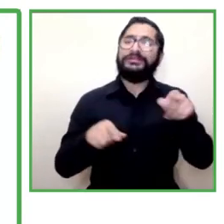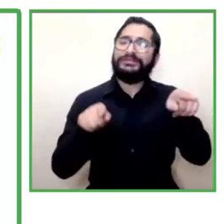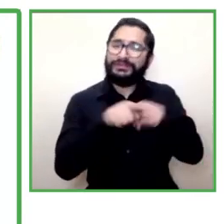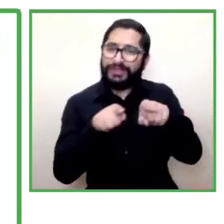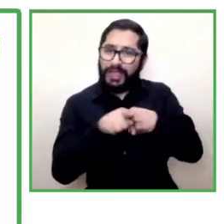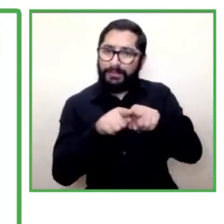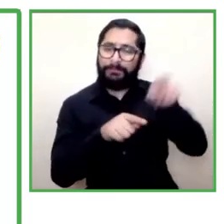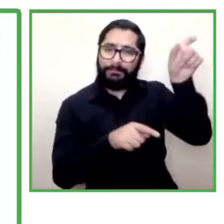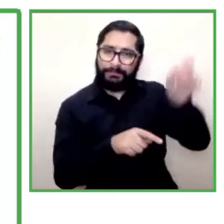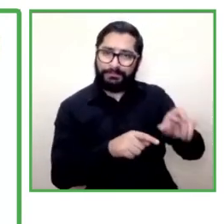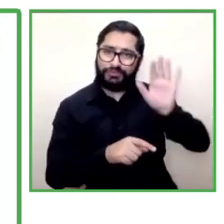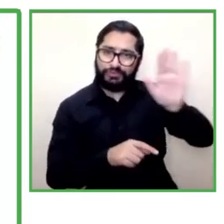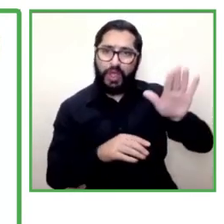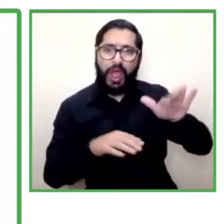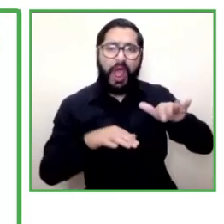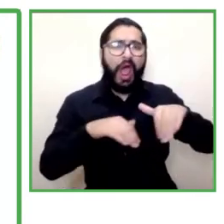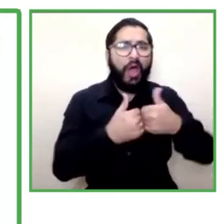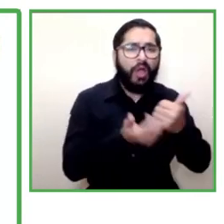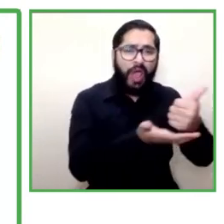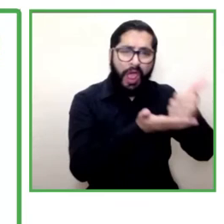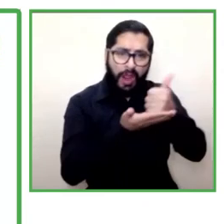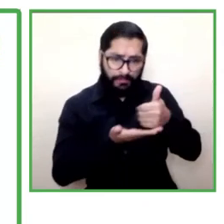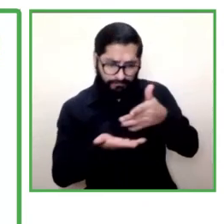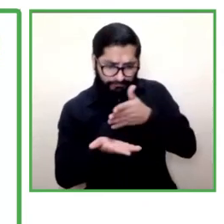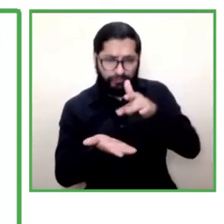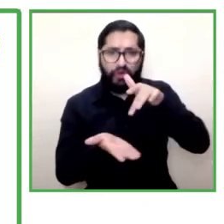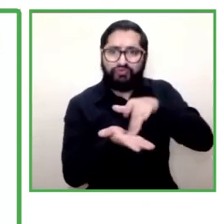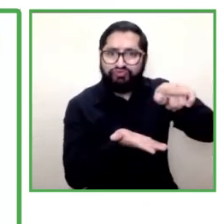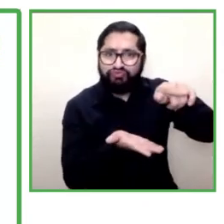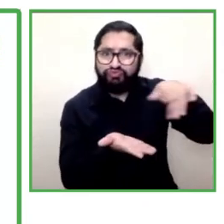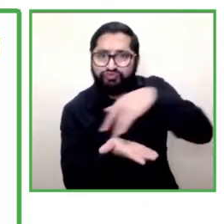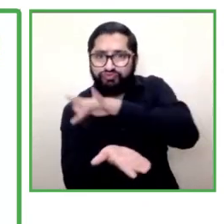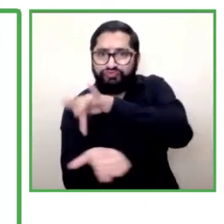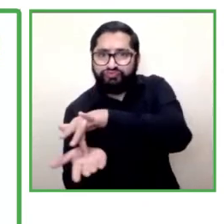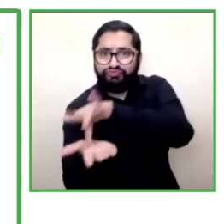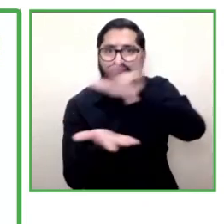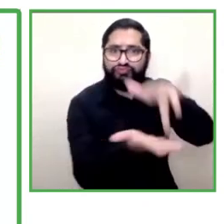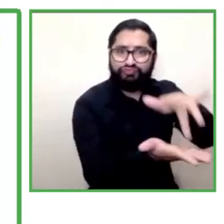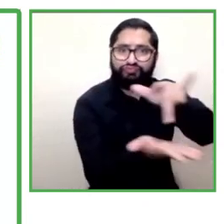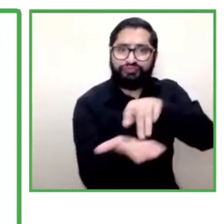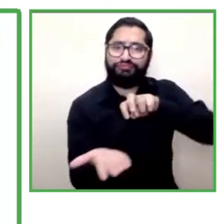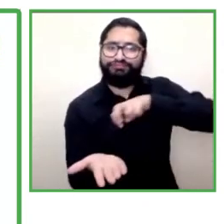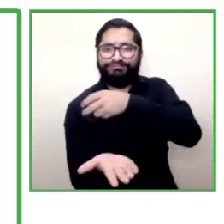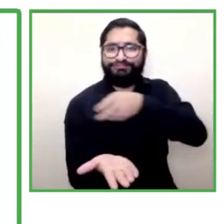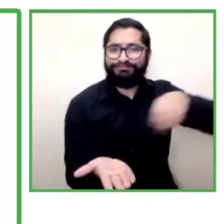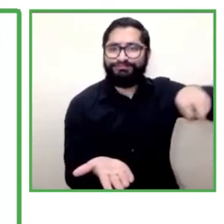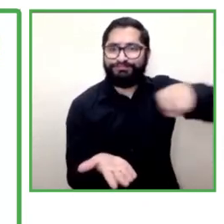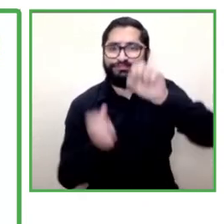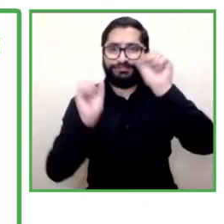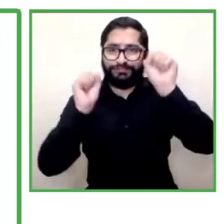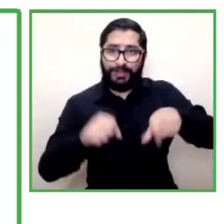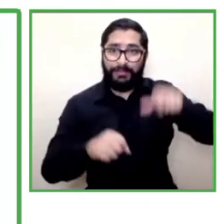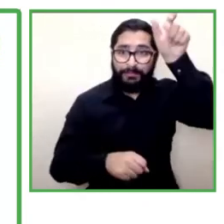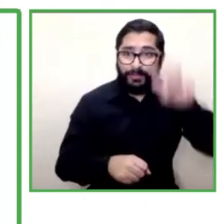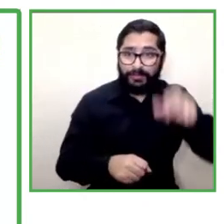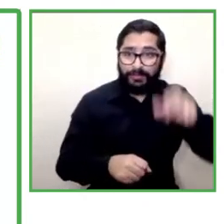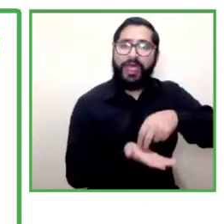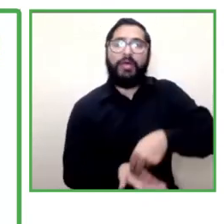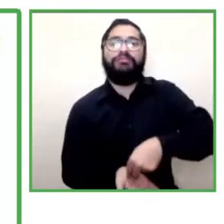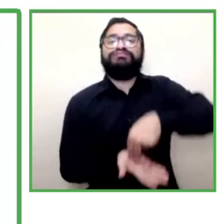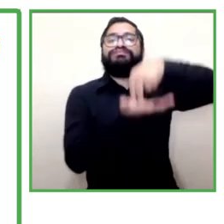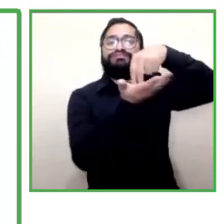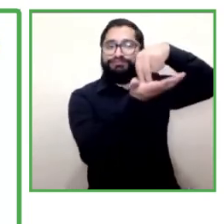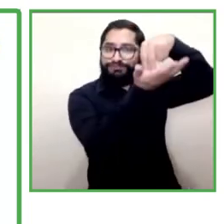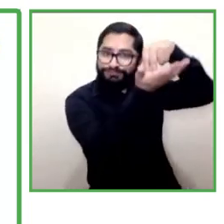pieces. They can enjoy life and be social as others and do not depend on others with our solution. In